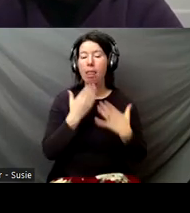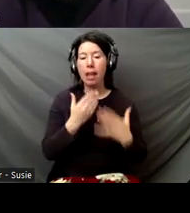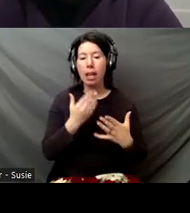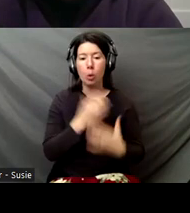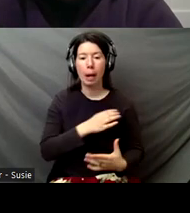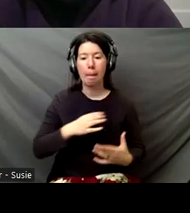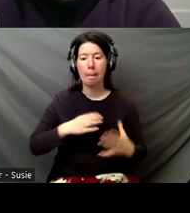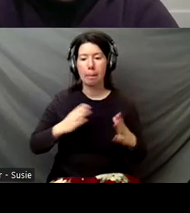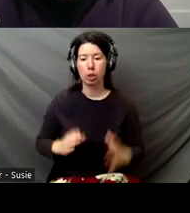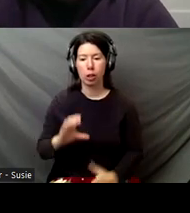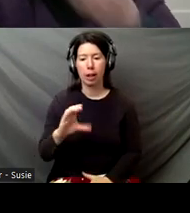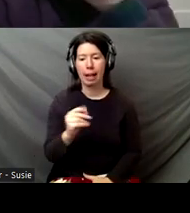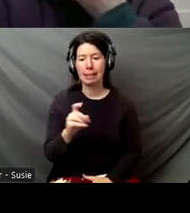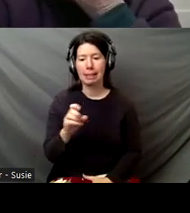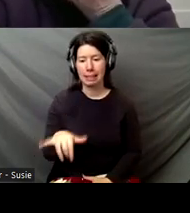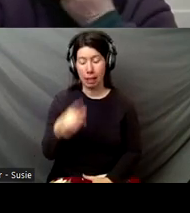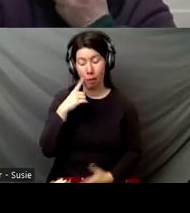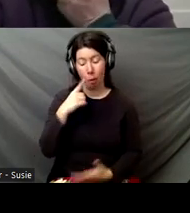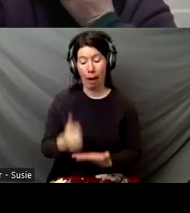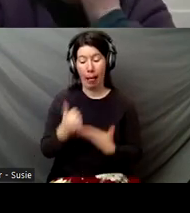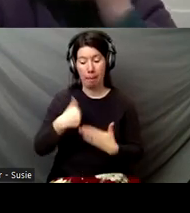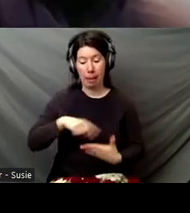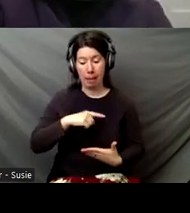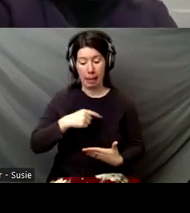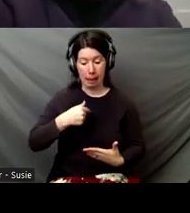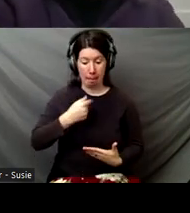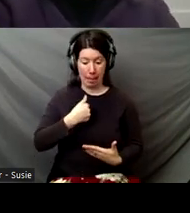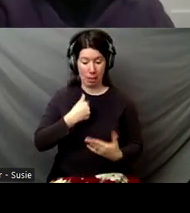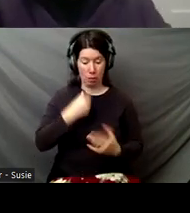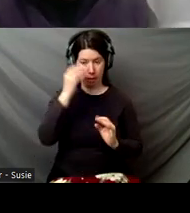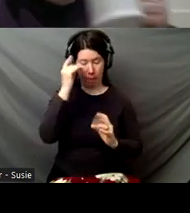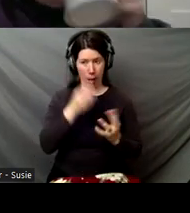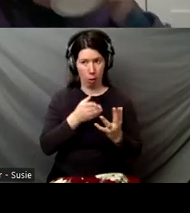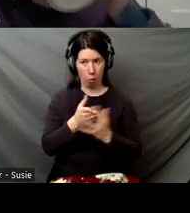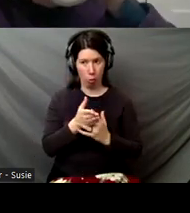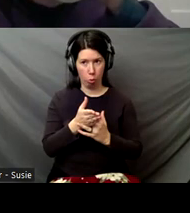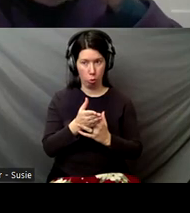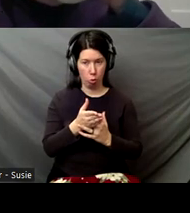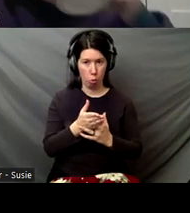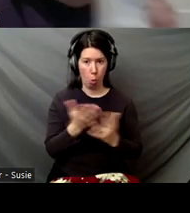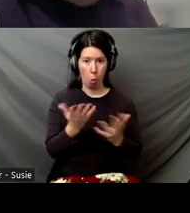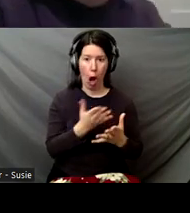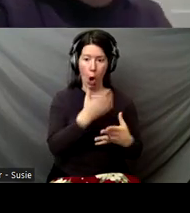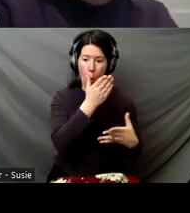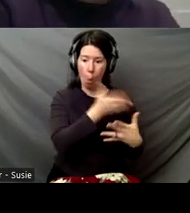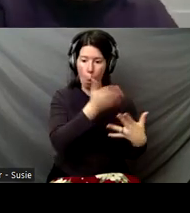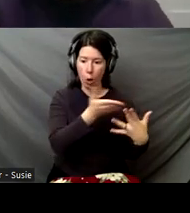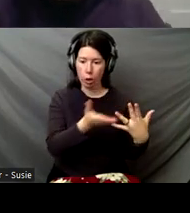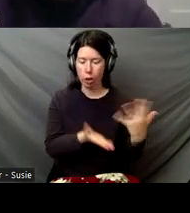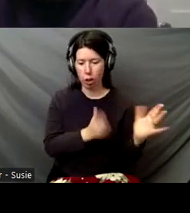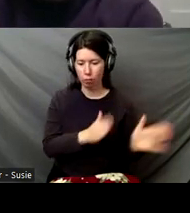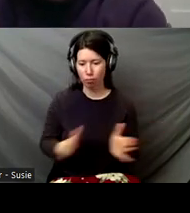Casey for helping me kind of think through what the like chronological order is. So maybe that would